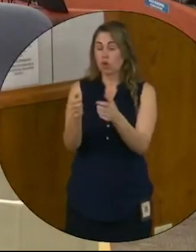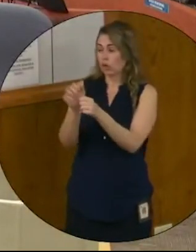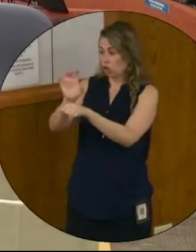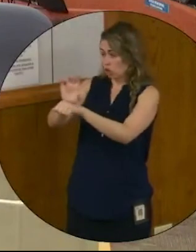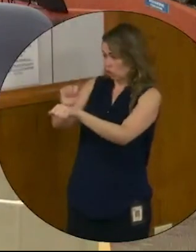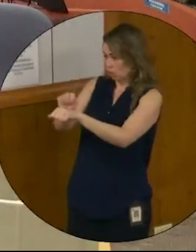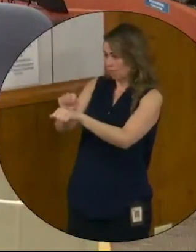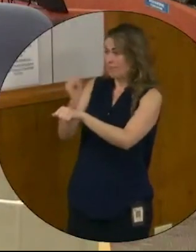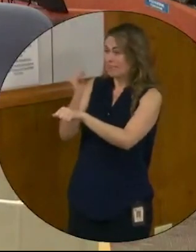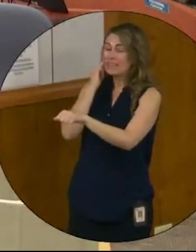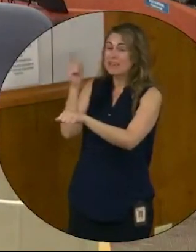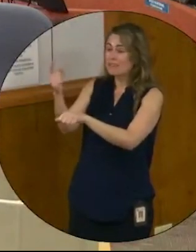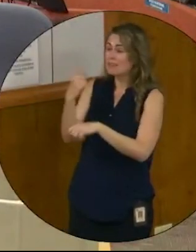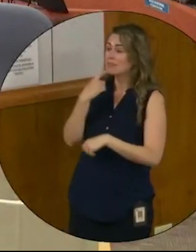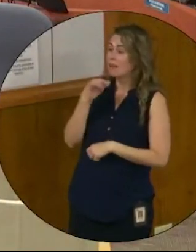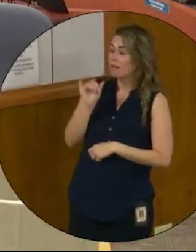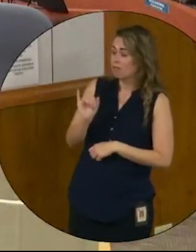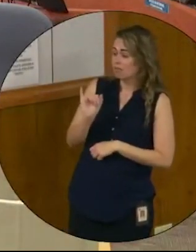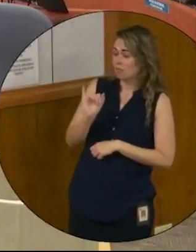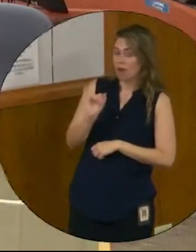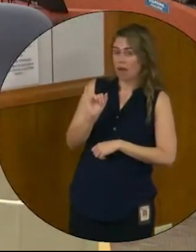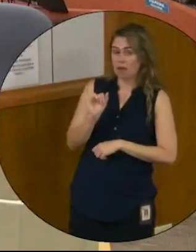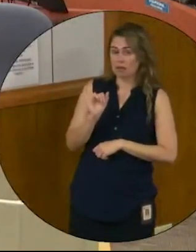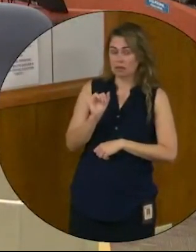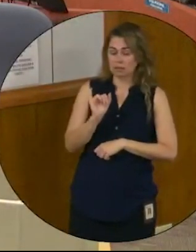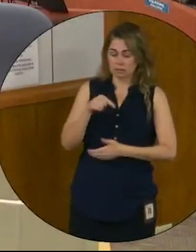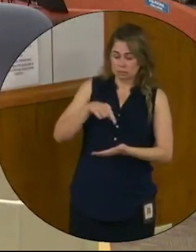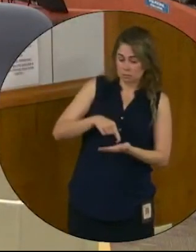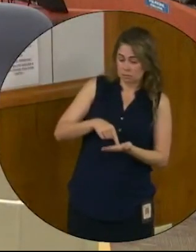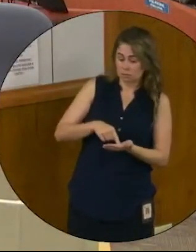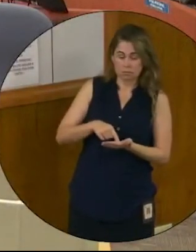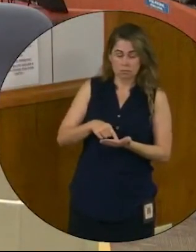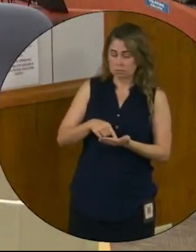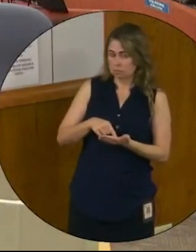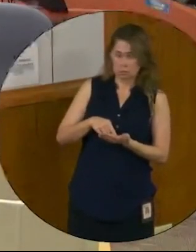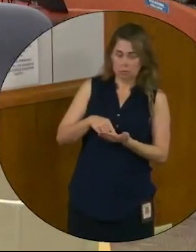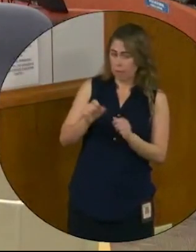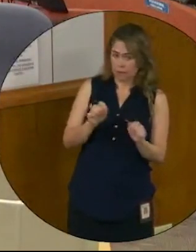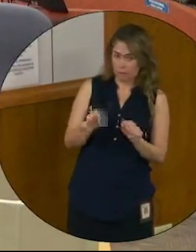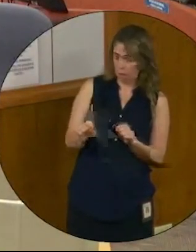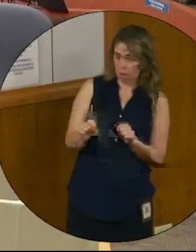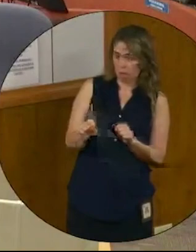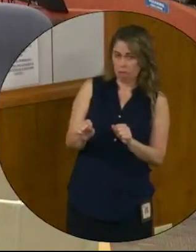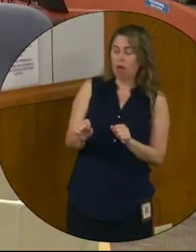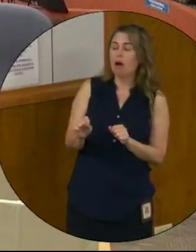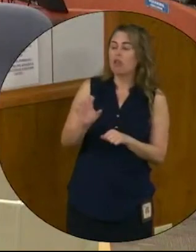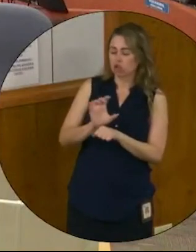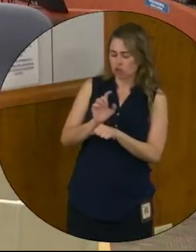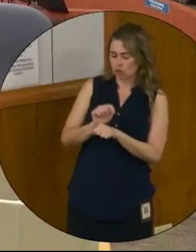not attainable, that the